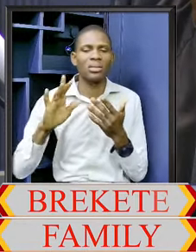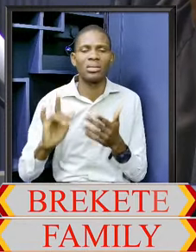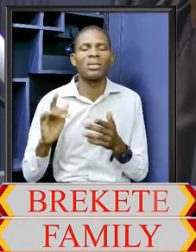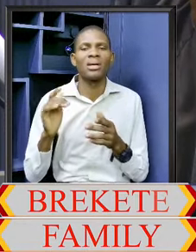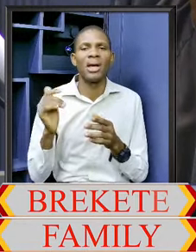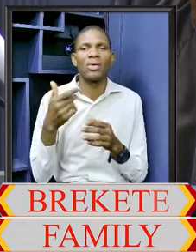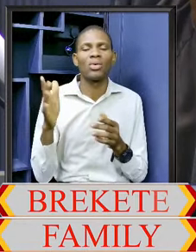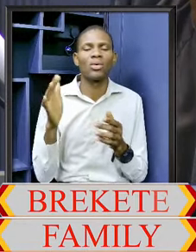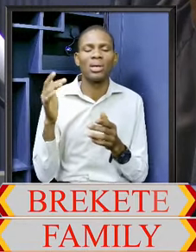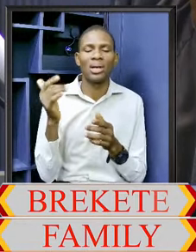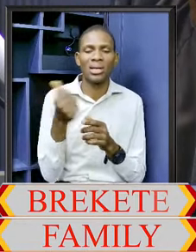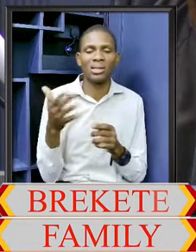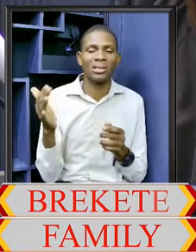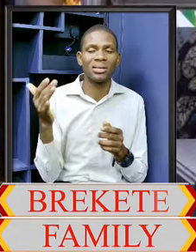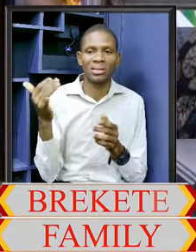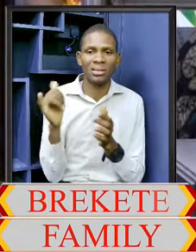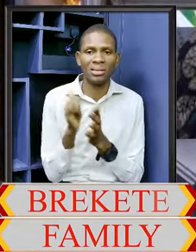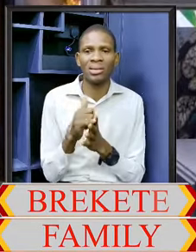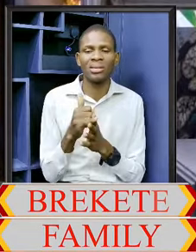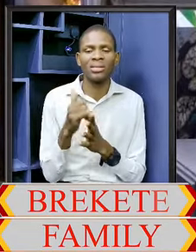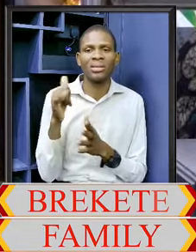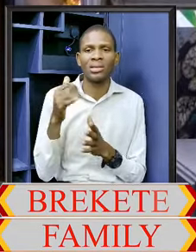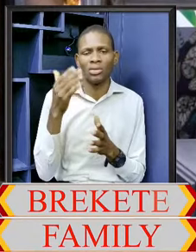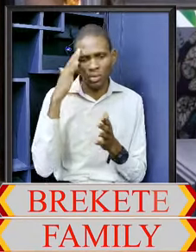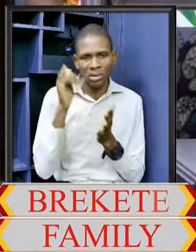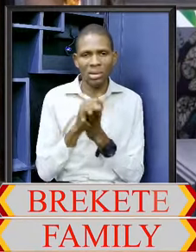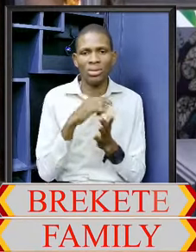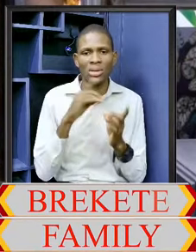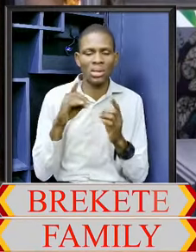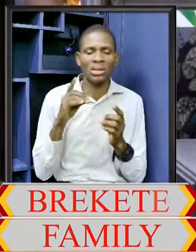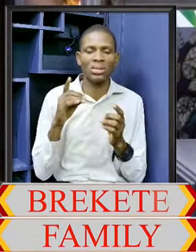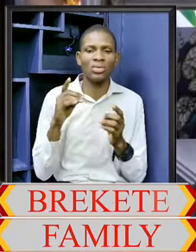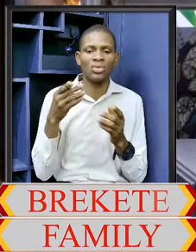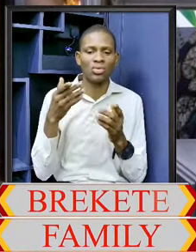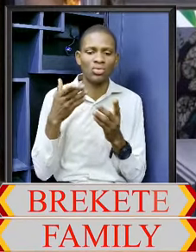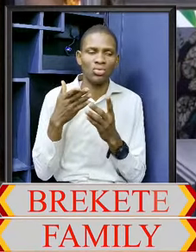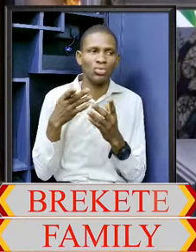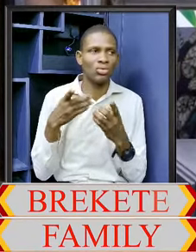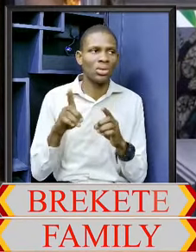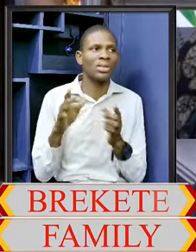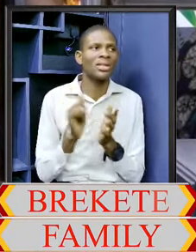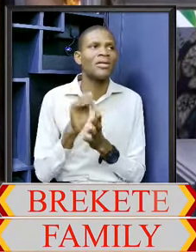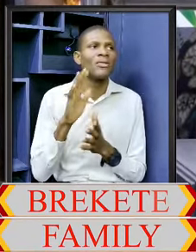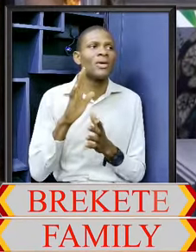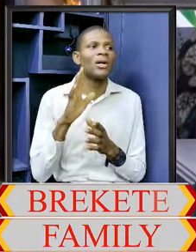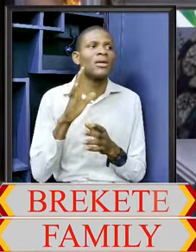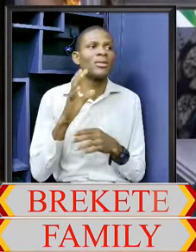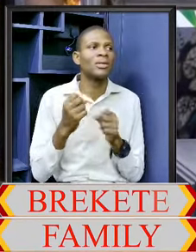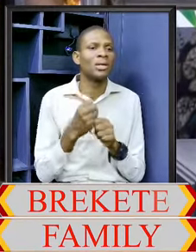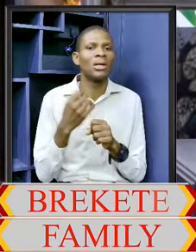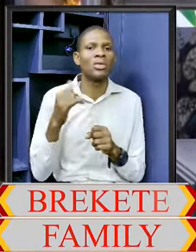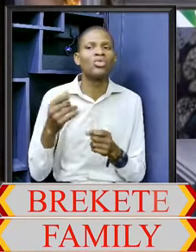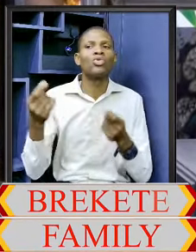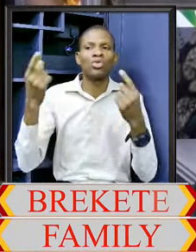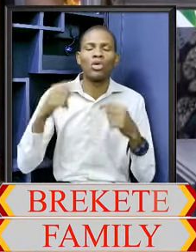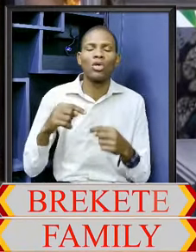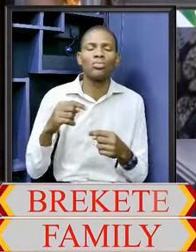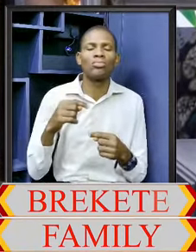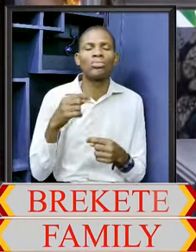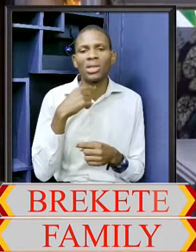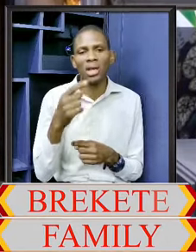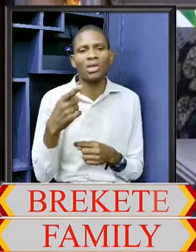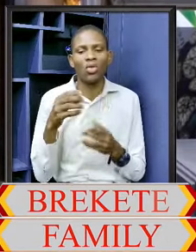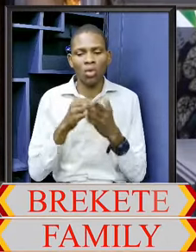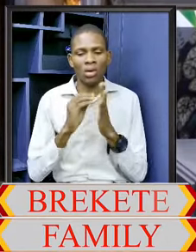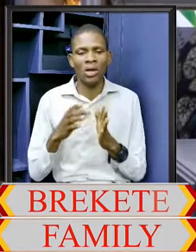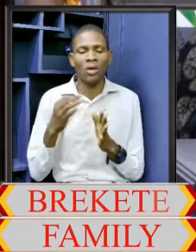they know, say we did during that 5 years, make we come tell the owners of the association.